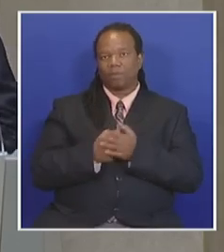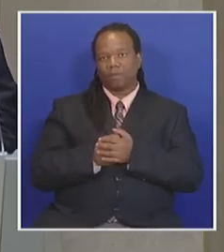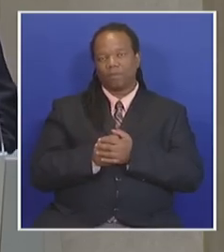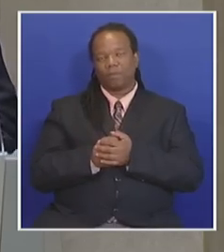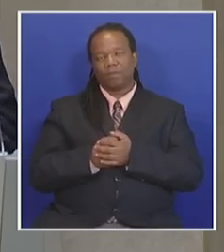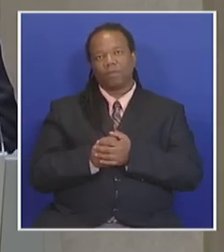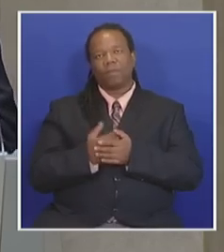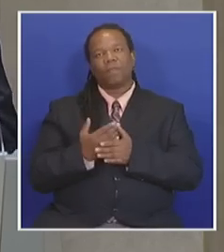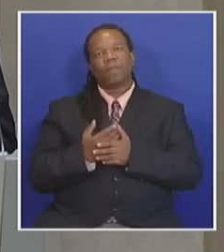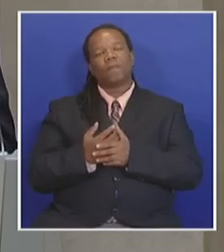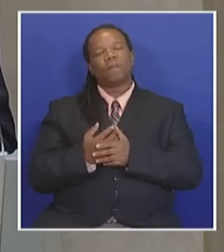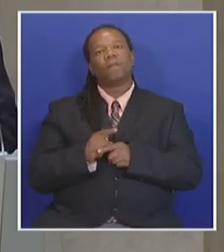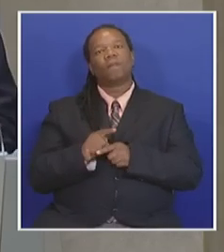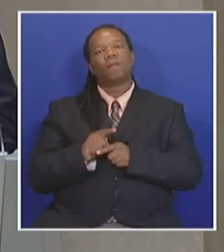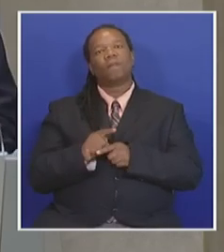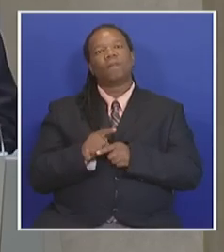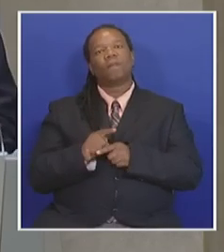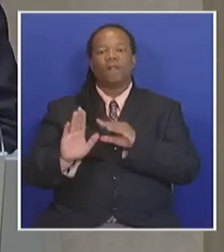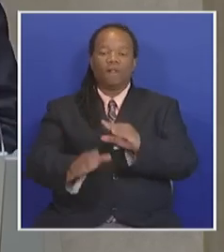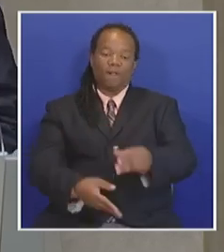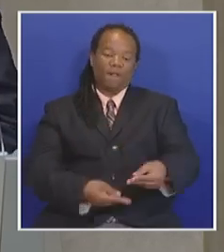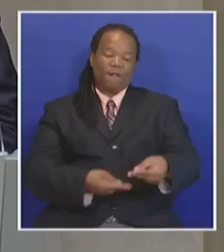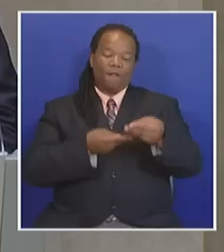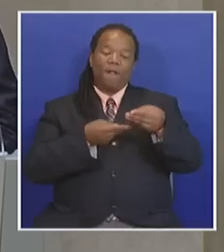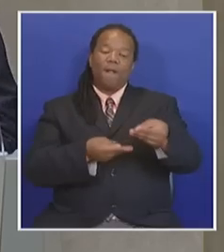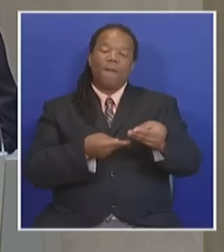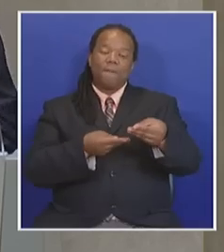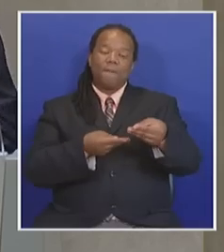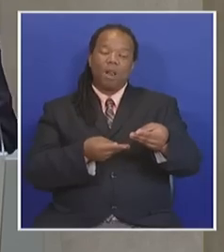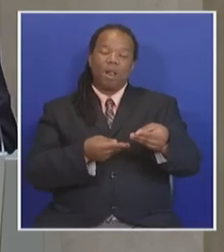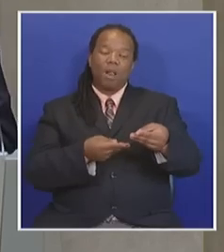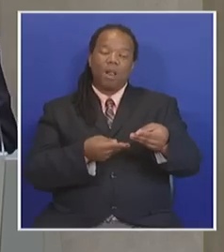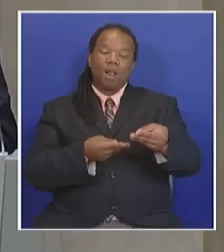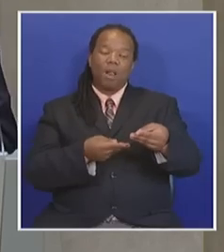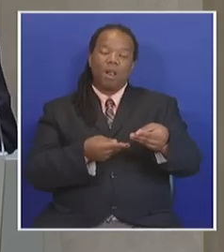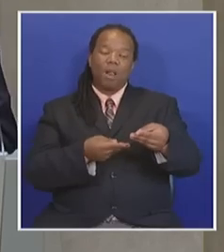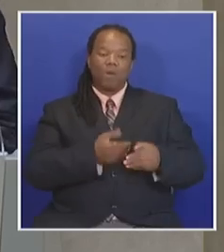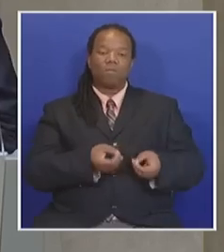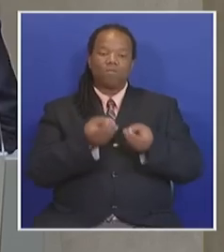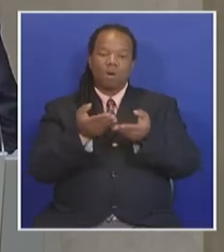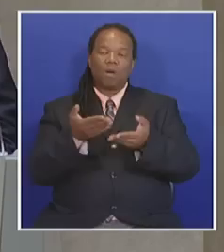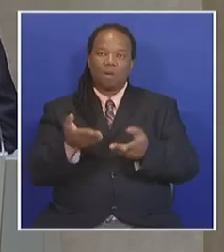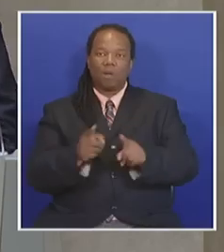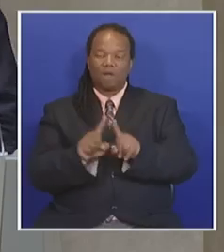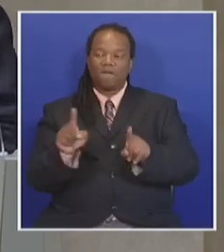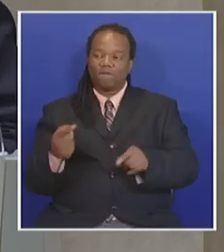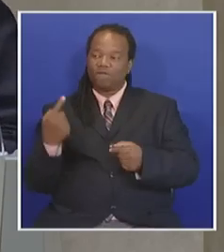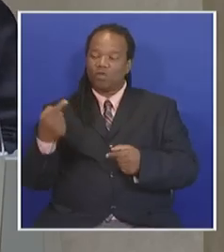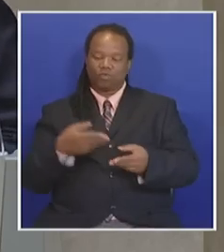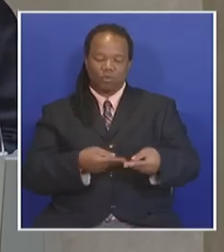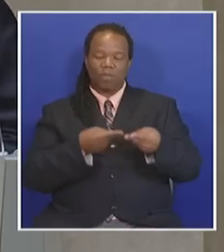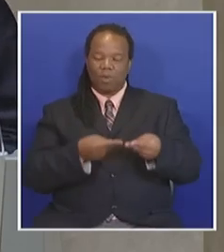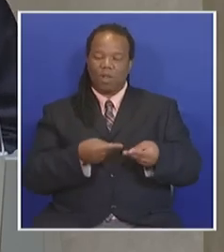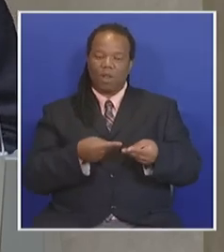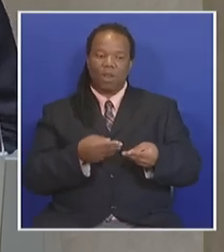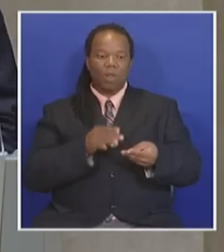Before the bill is submitted to Parliament, it will be subjected to a broad consultative process. I hope to